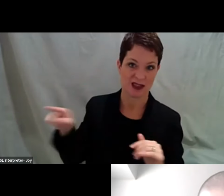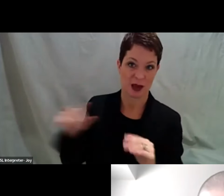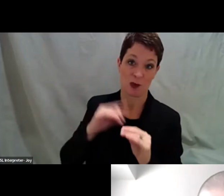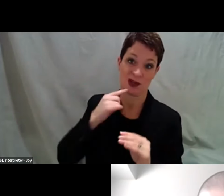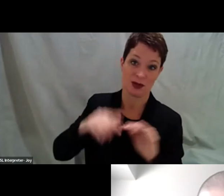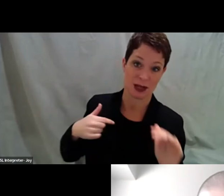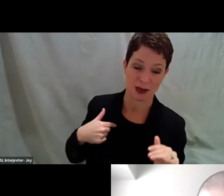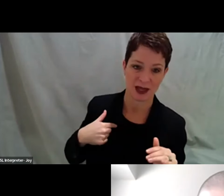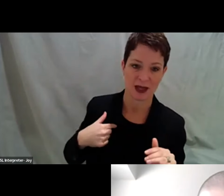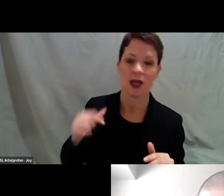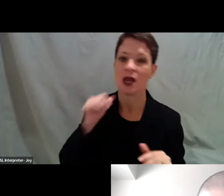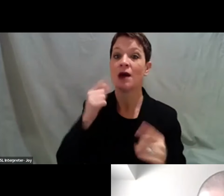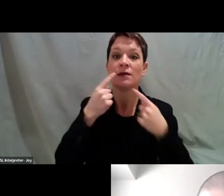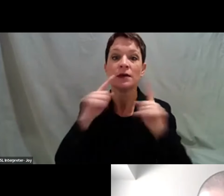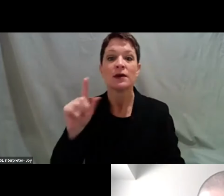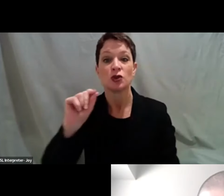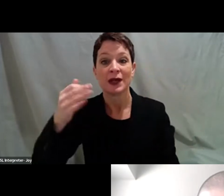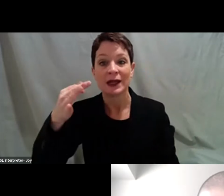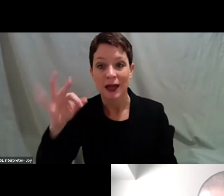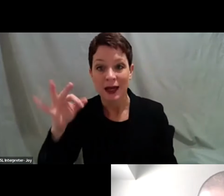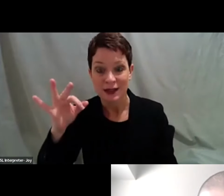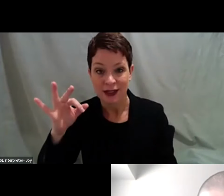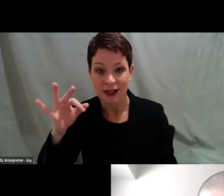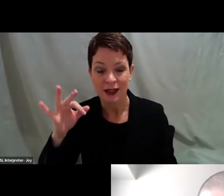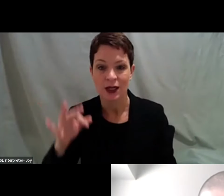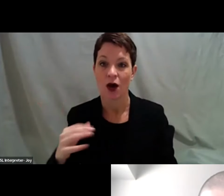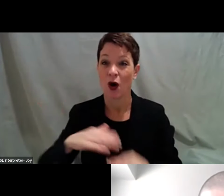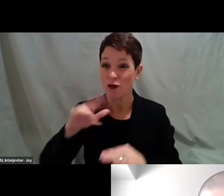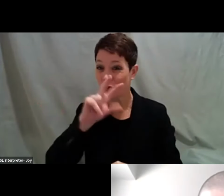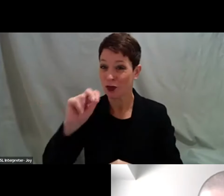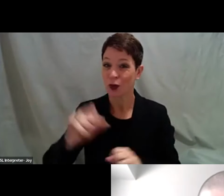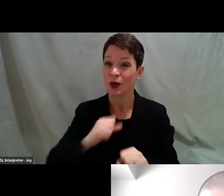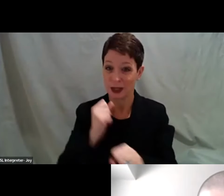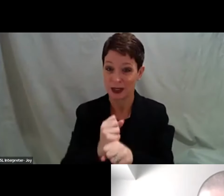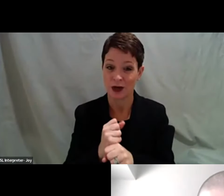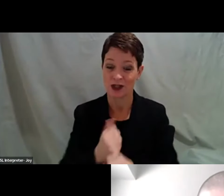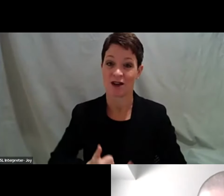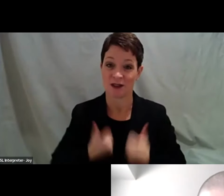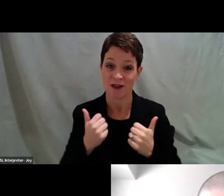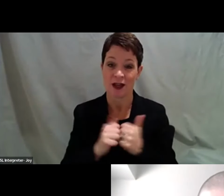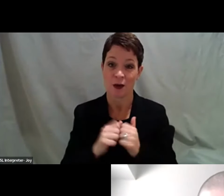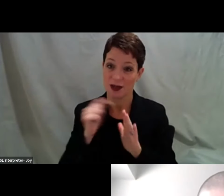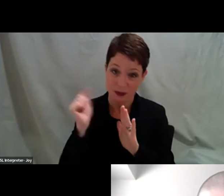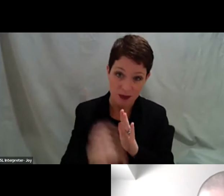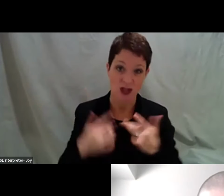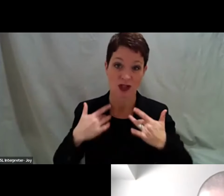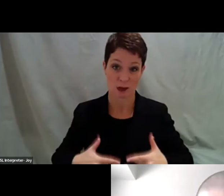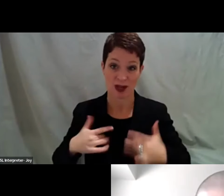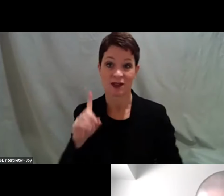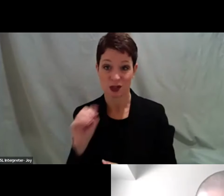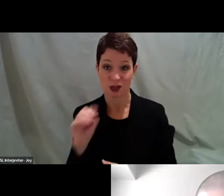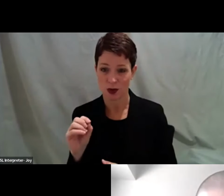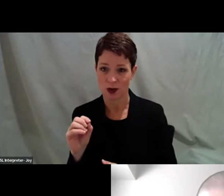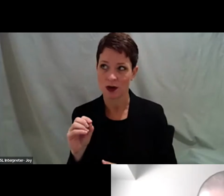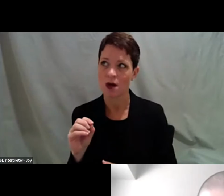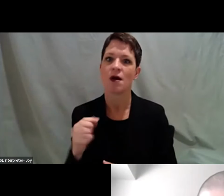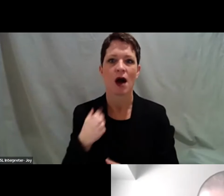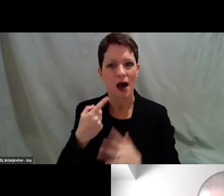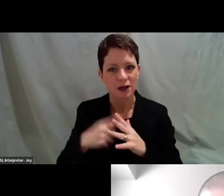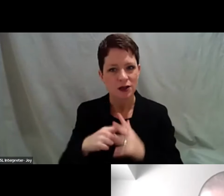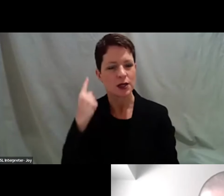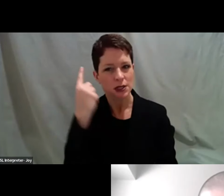it was not until 2019, after more than 30 years of living with major depressive disorder, that I even began to